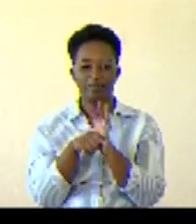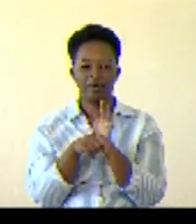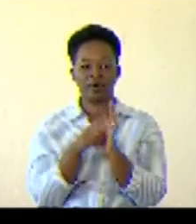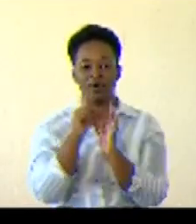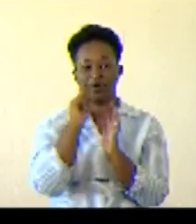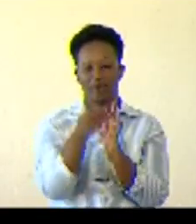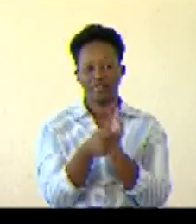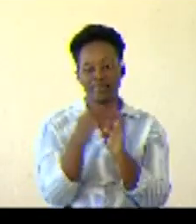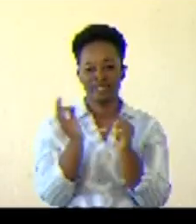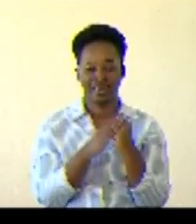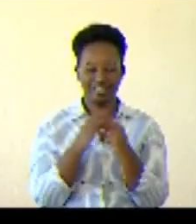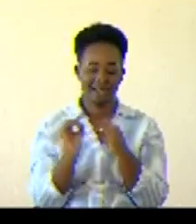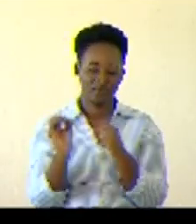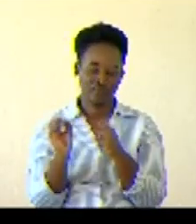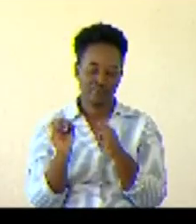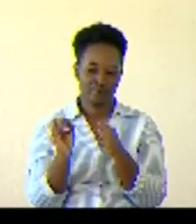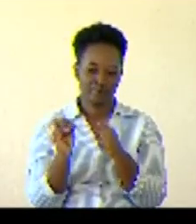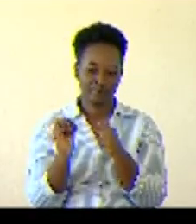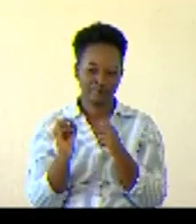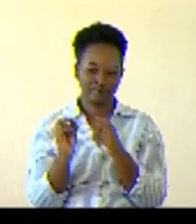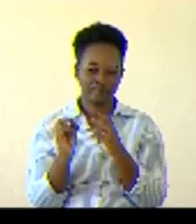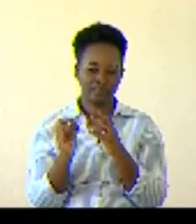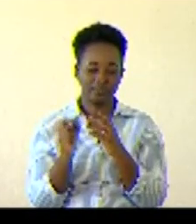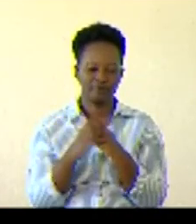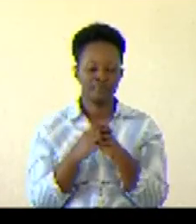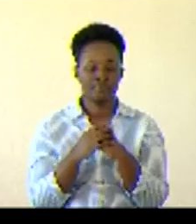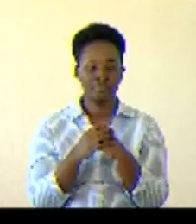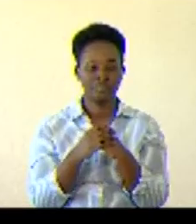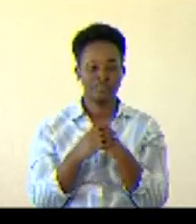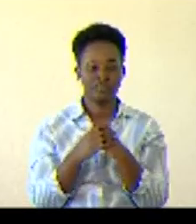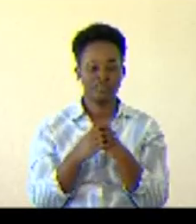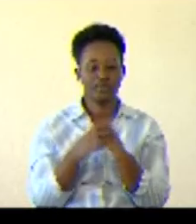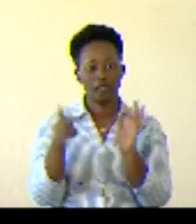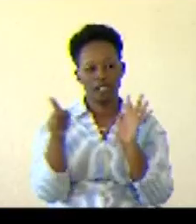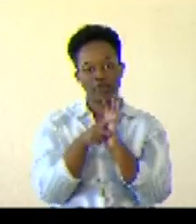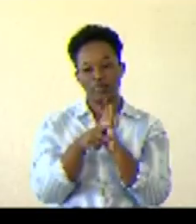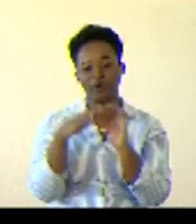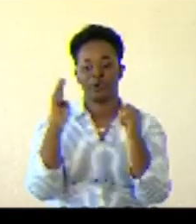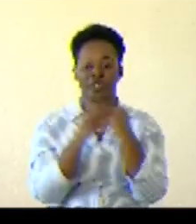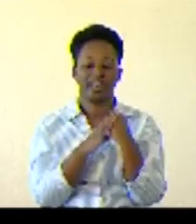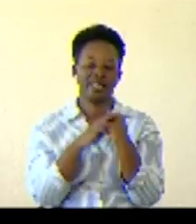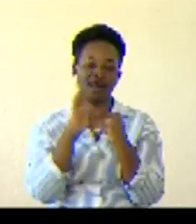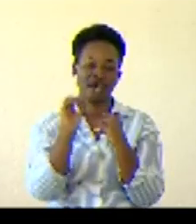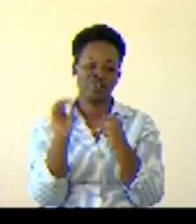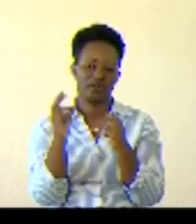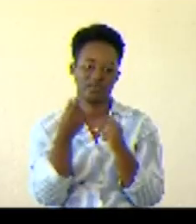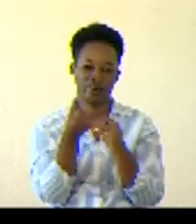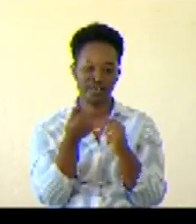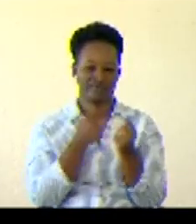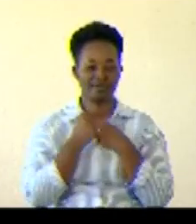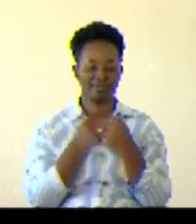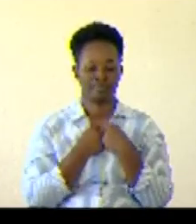2,700, then you take away 1,800, you remain with 900 Rwandan